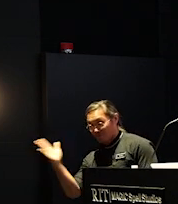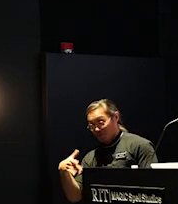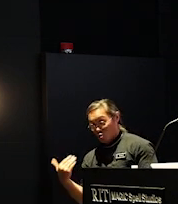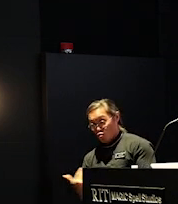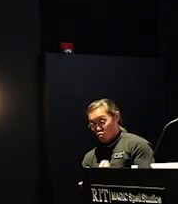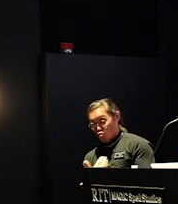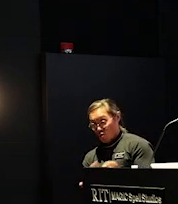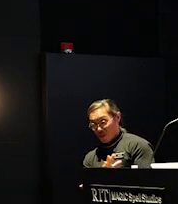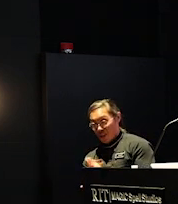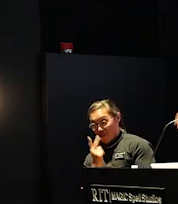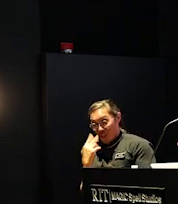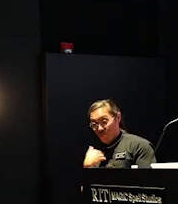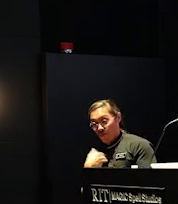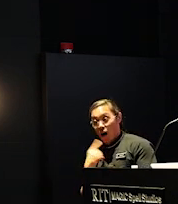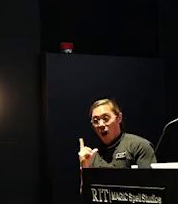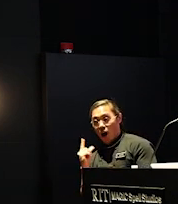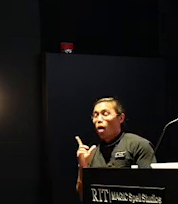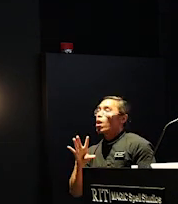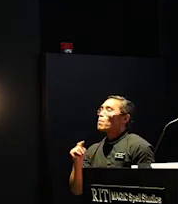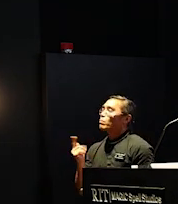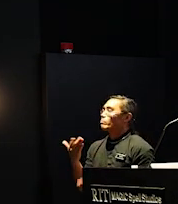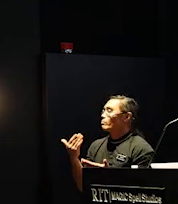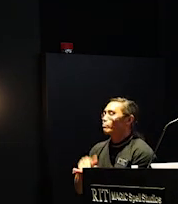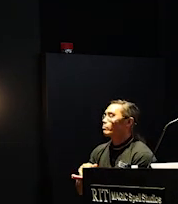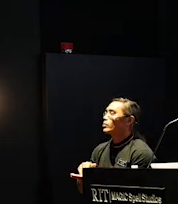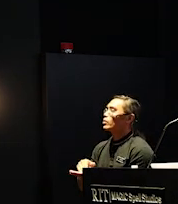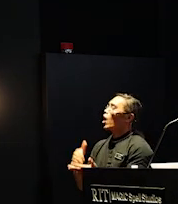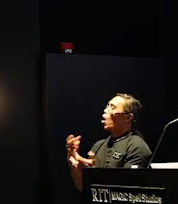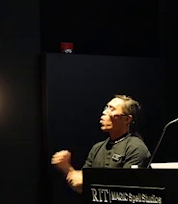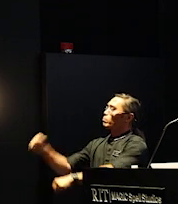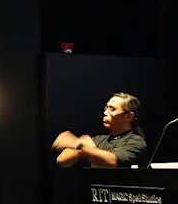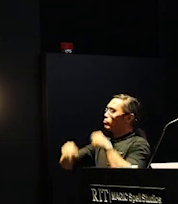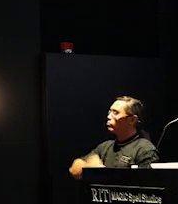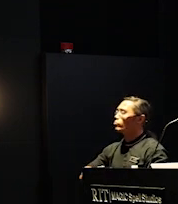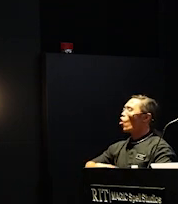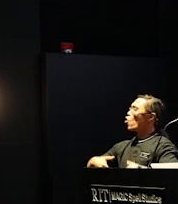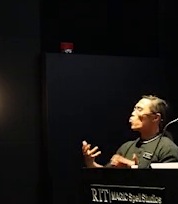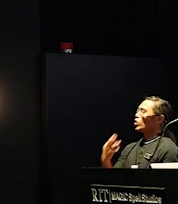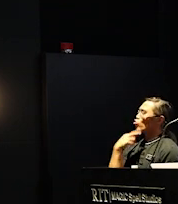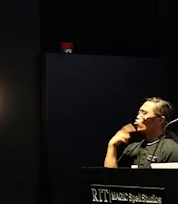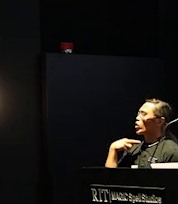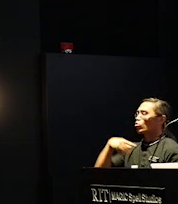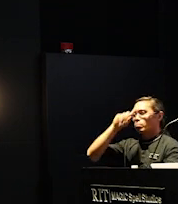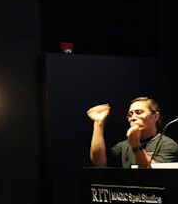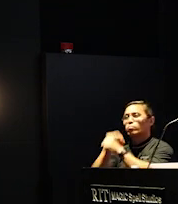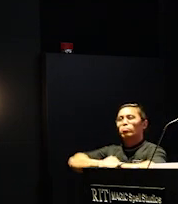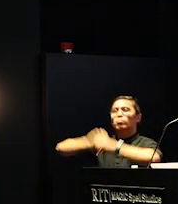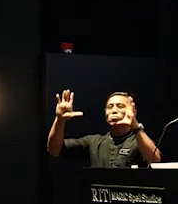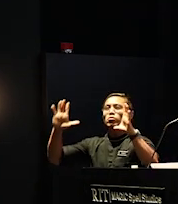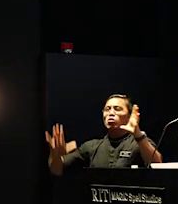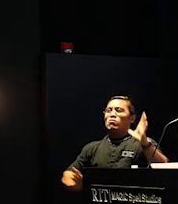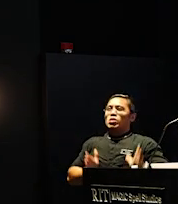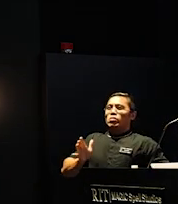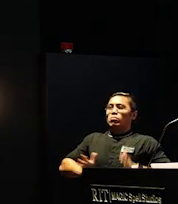like to go to restaurants. Some people consider Taco Bell a restaurant. Some people consider a restaurant much fancier than Good Luck, their ideal restaurant. But this